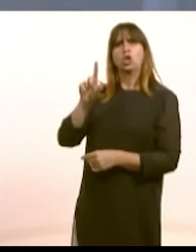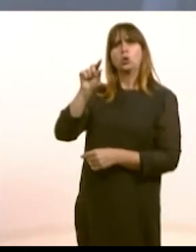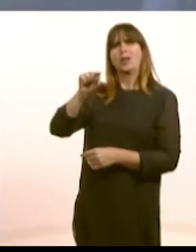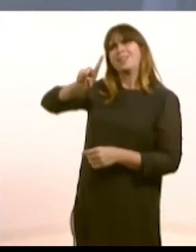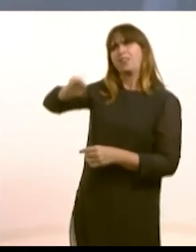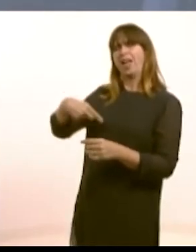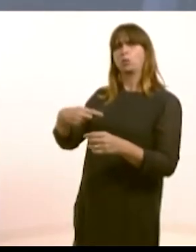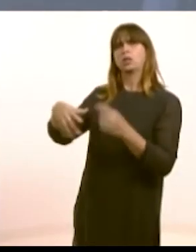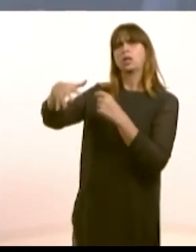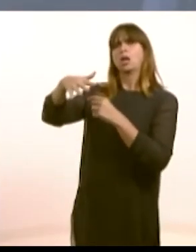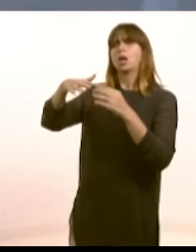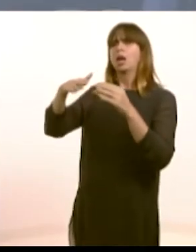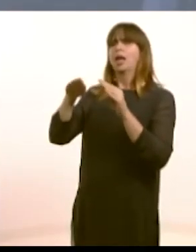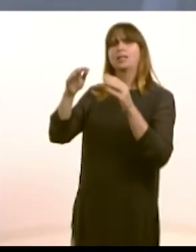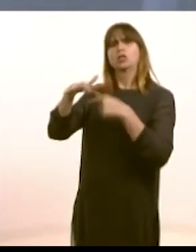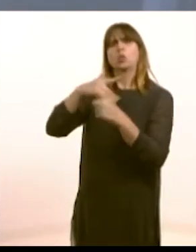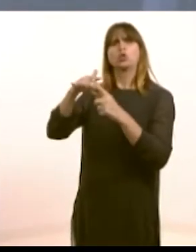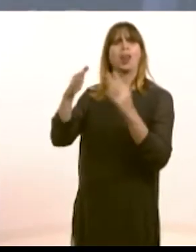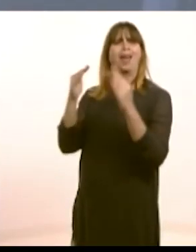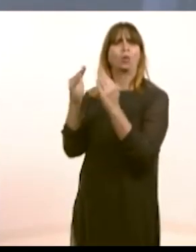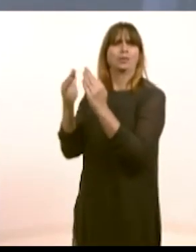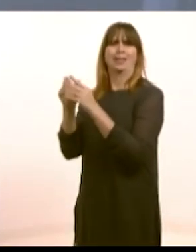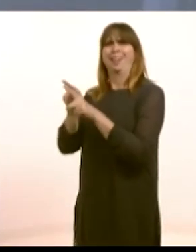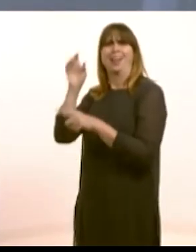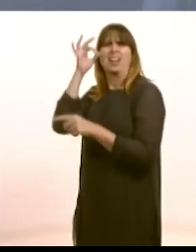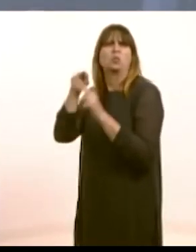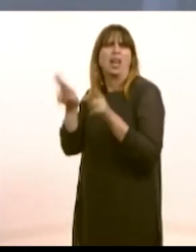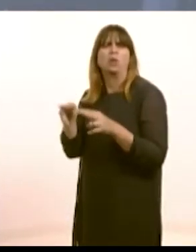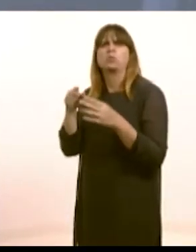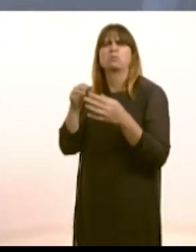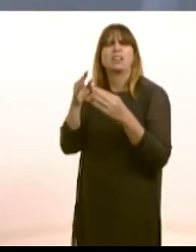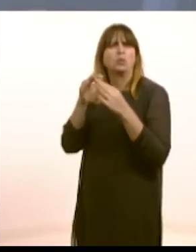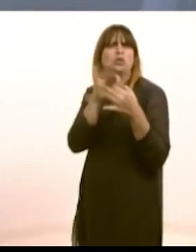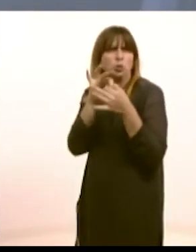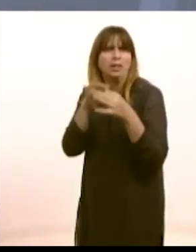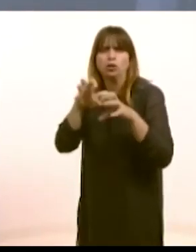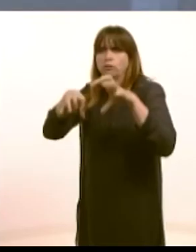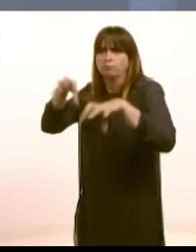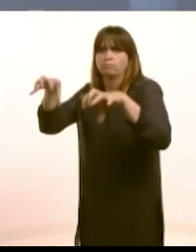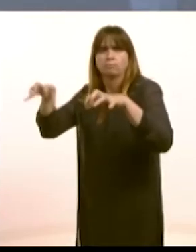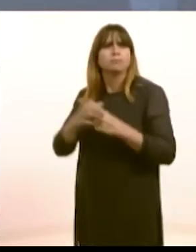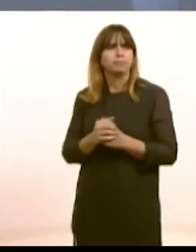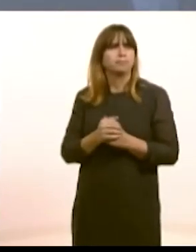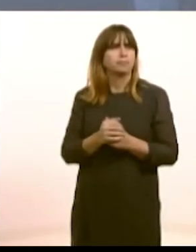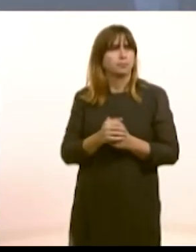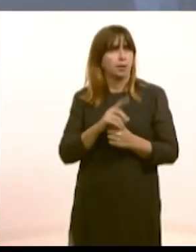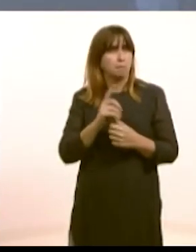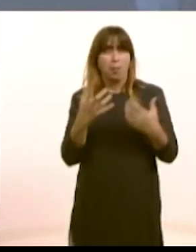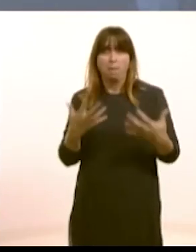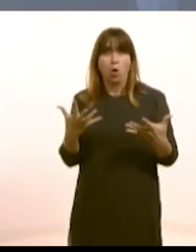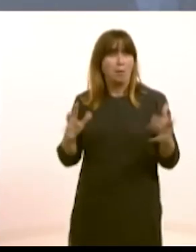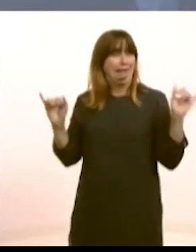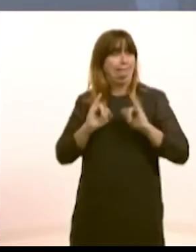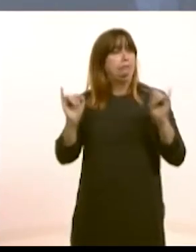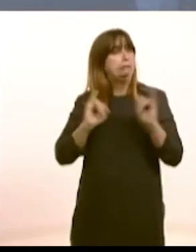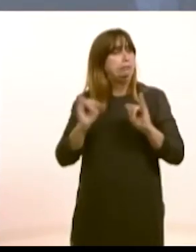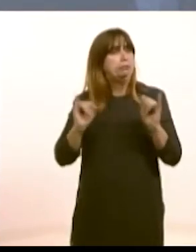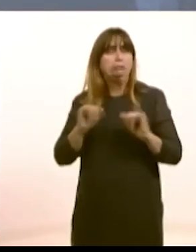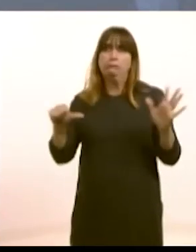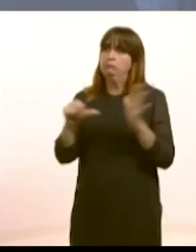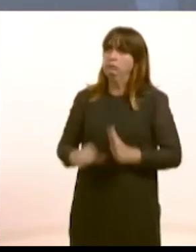housing units forward by 2021. But that didn't have any answers to what the current housing crisis faces of the